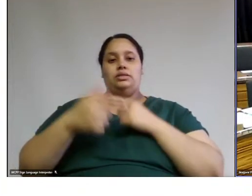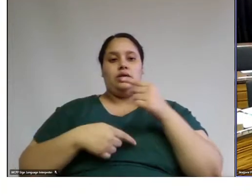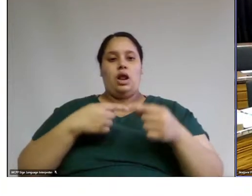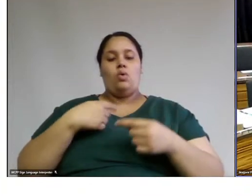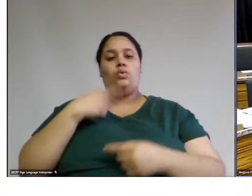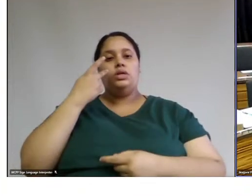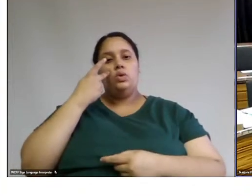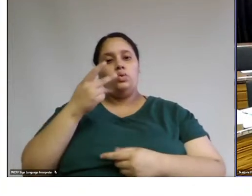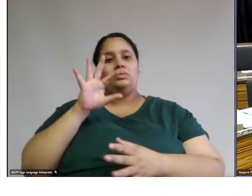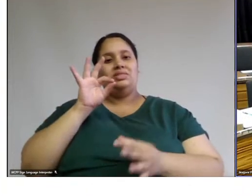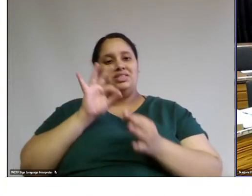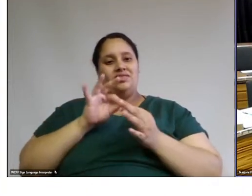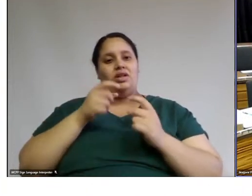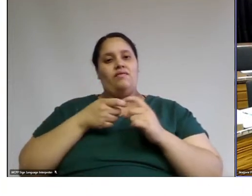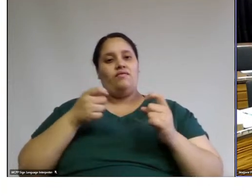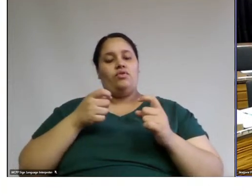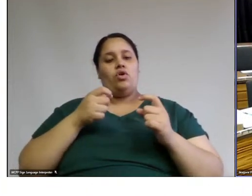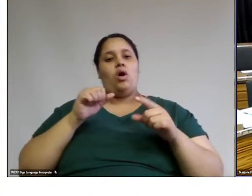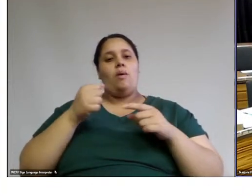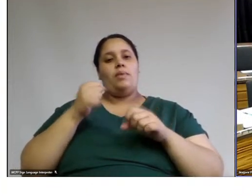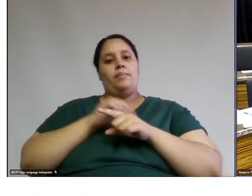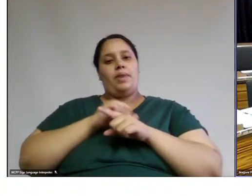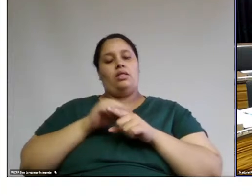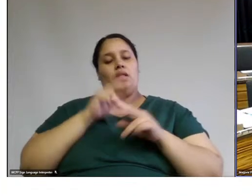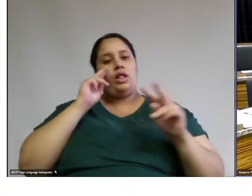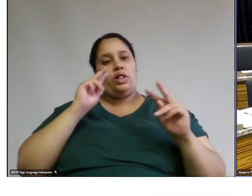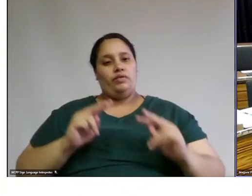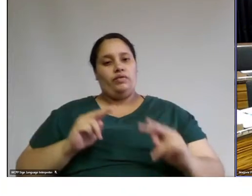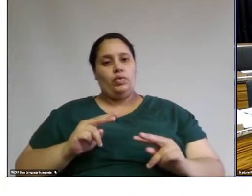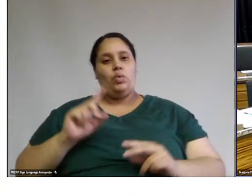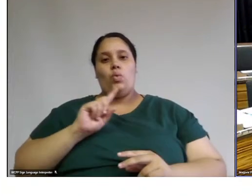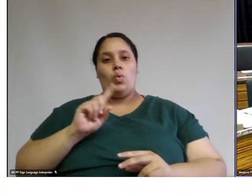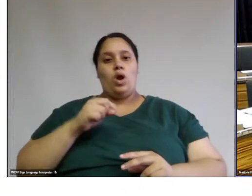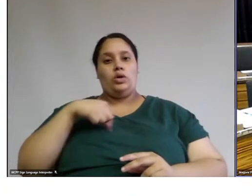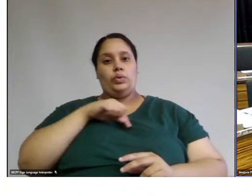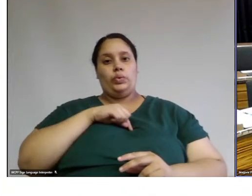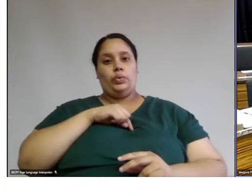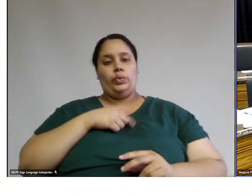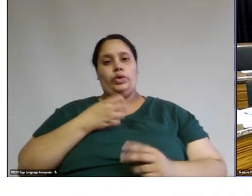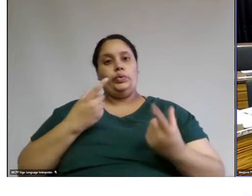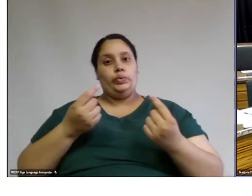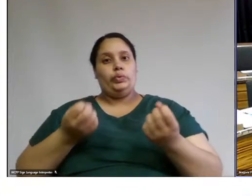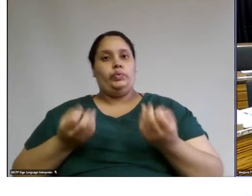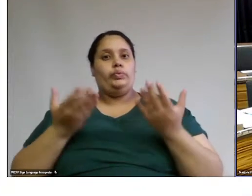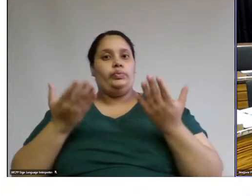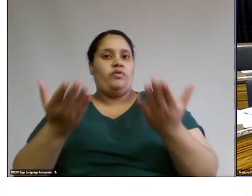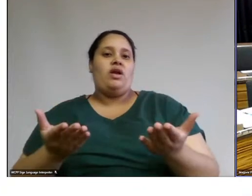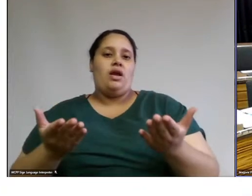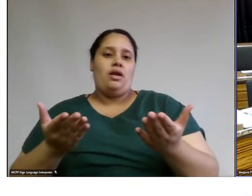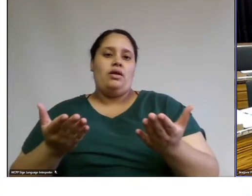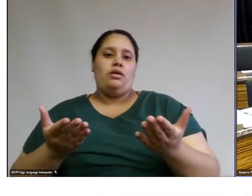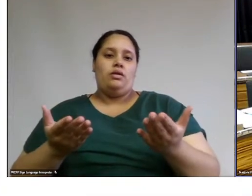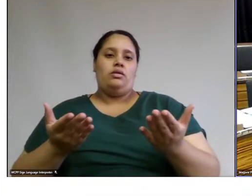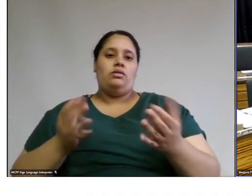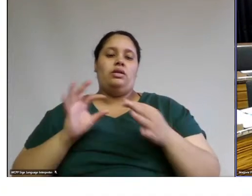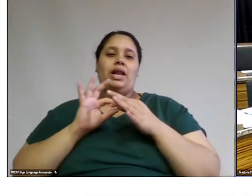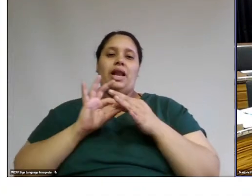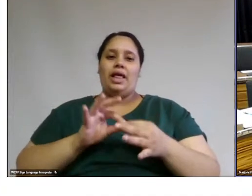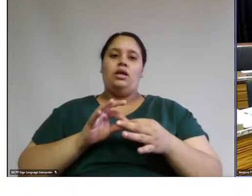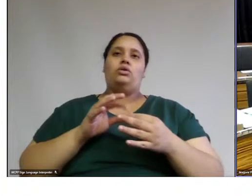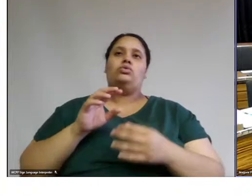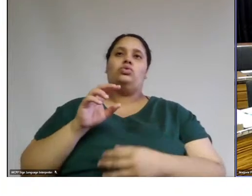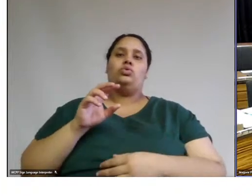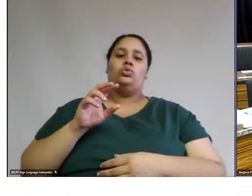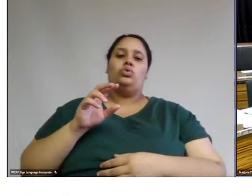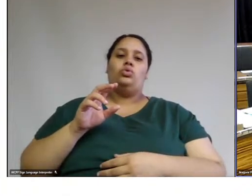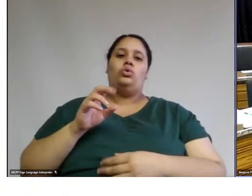specifically from a pragmatic point of view. What have we actually put out in relation to our PDOs, what procedures have we